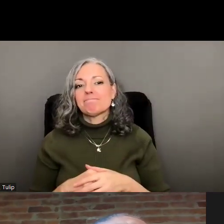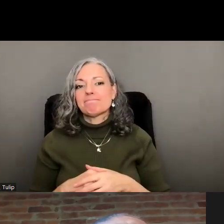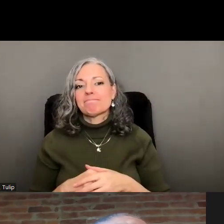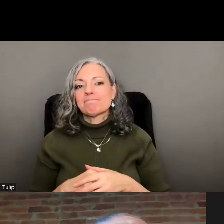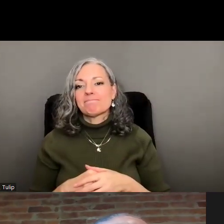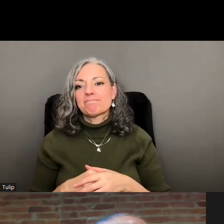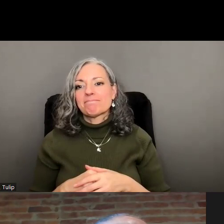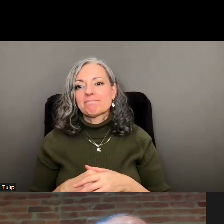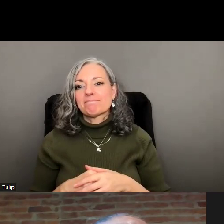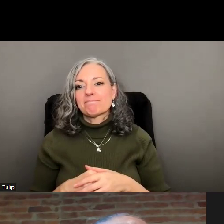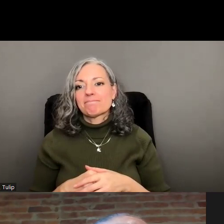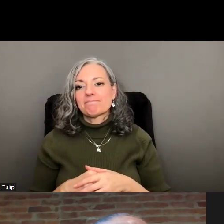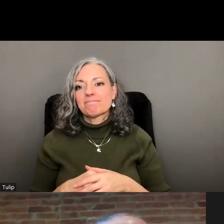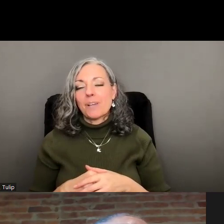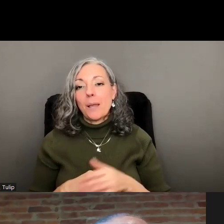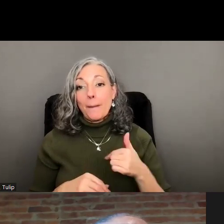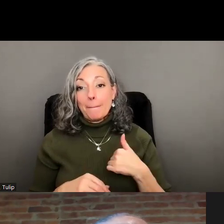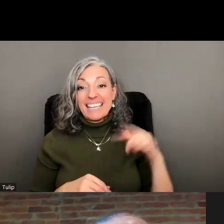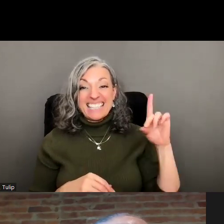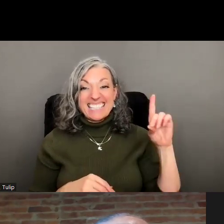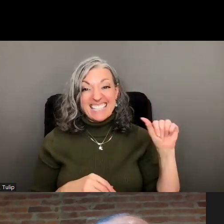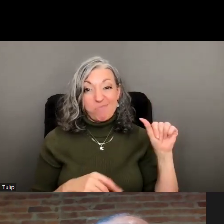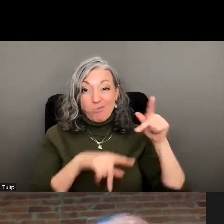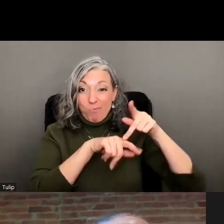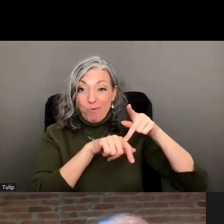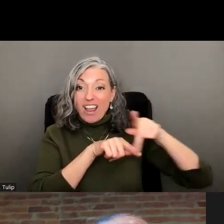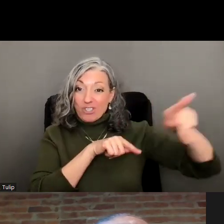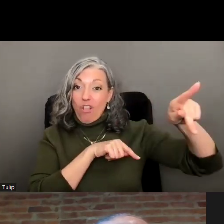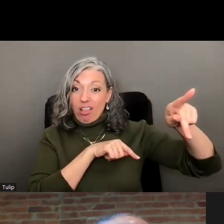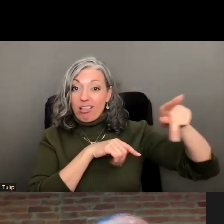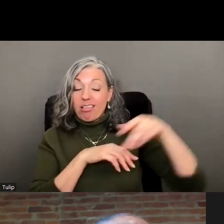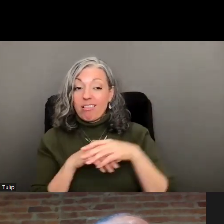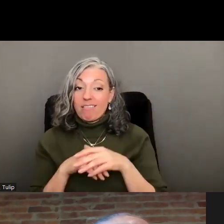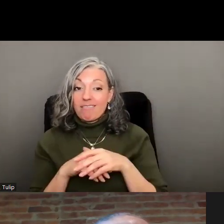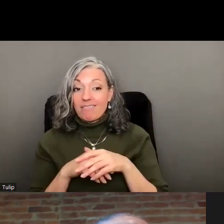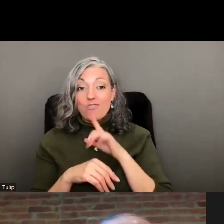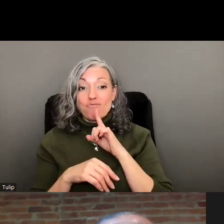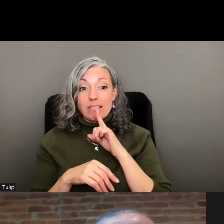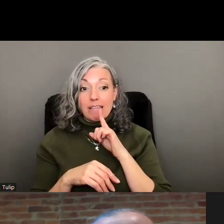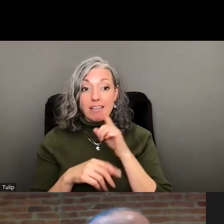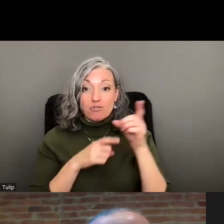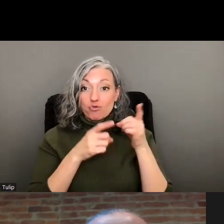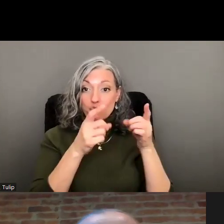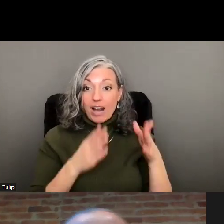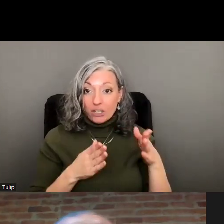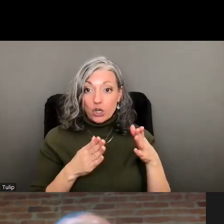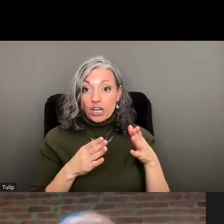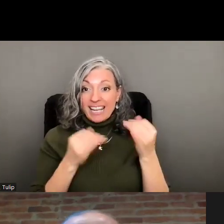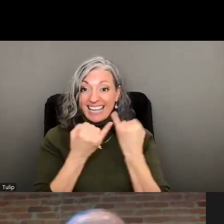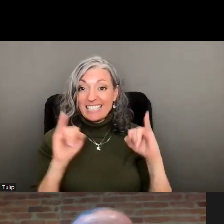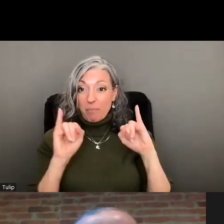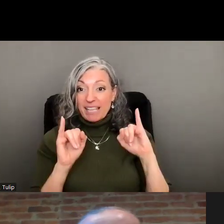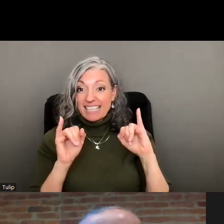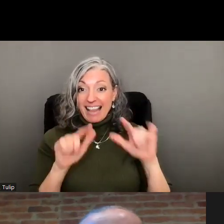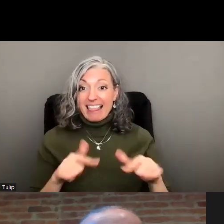As a disabled professional, as a director of an independent living center,